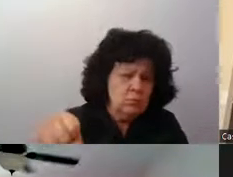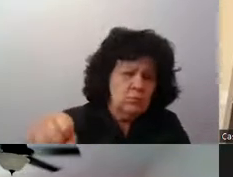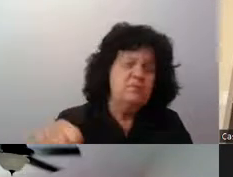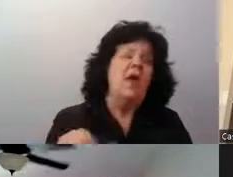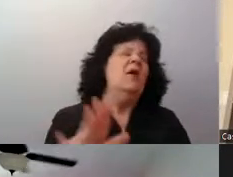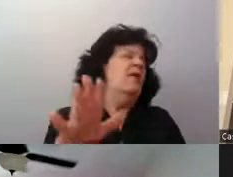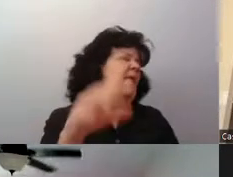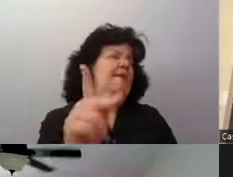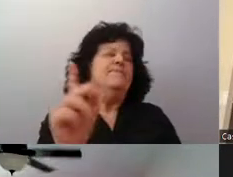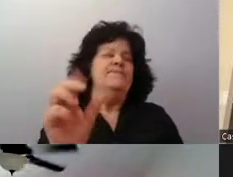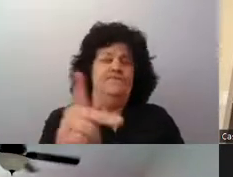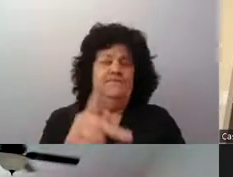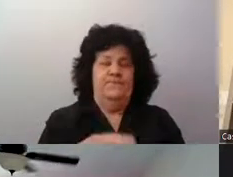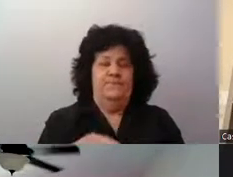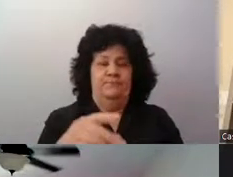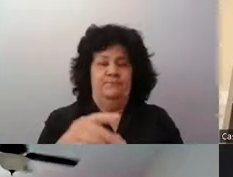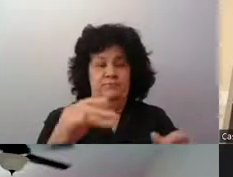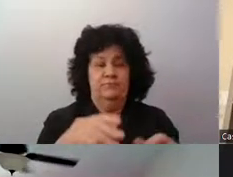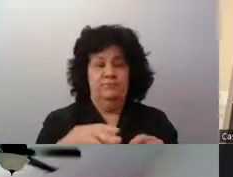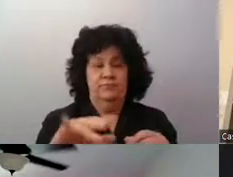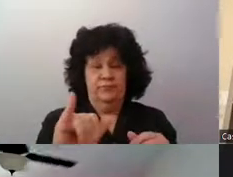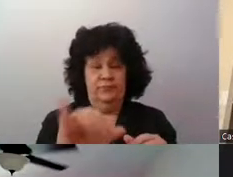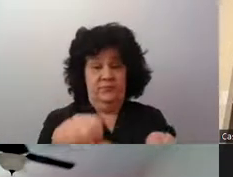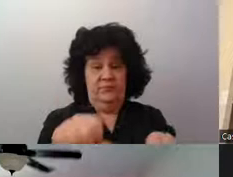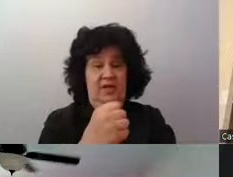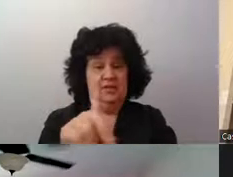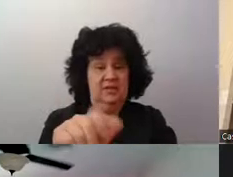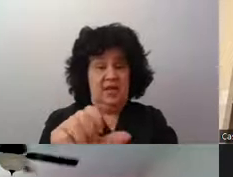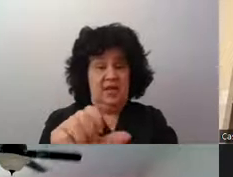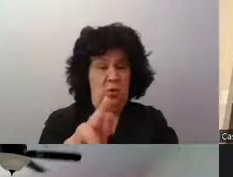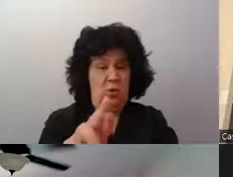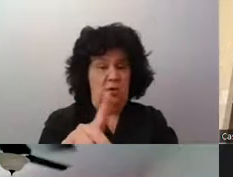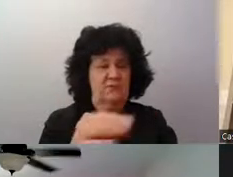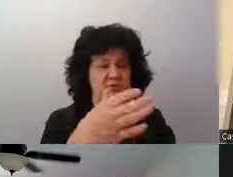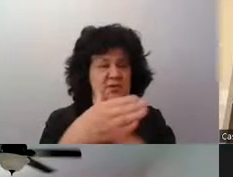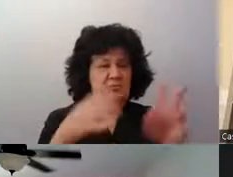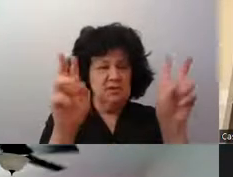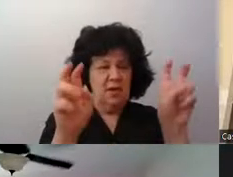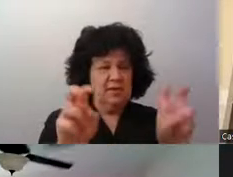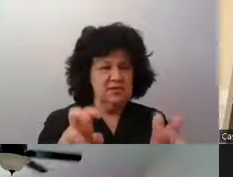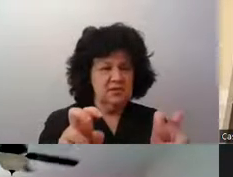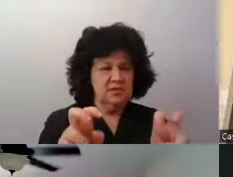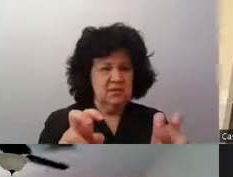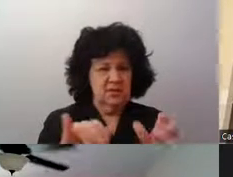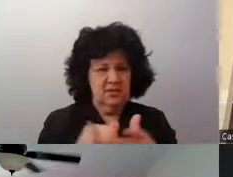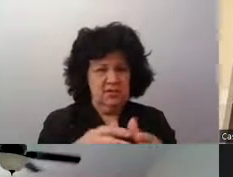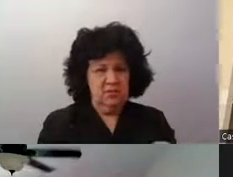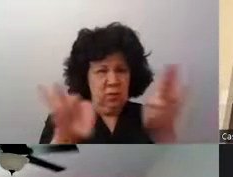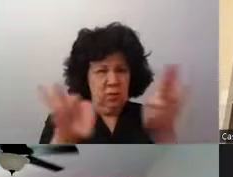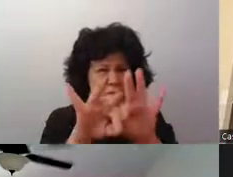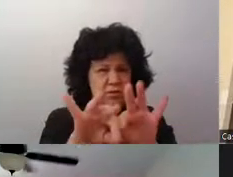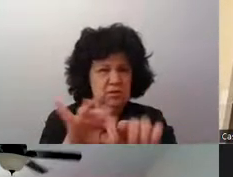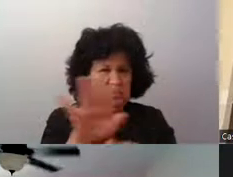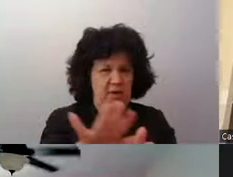Yeah, it's in and out. If we could just create a dashboard of some of the topics that we're talking about that are important around the way